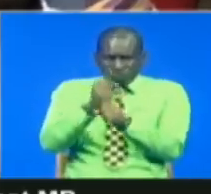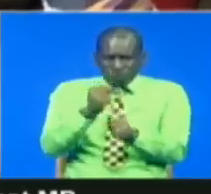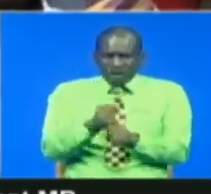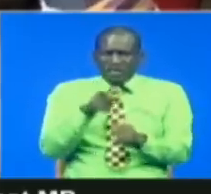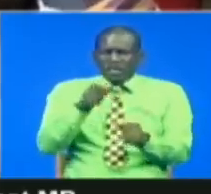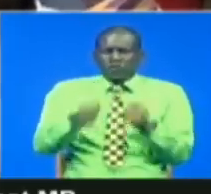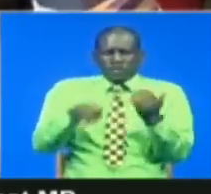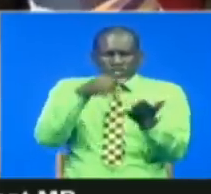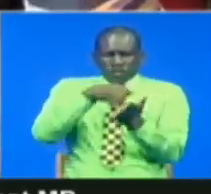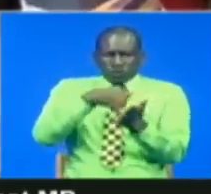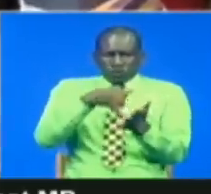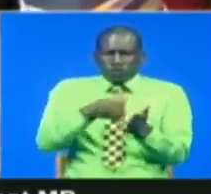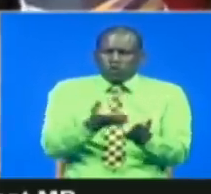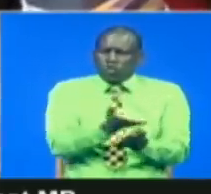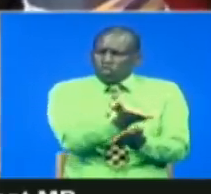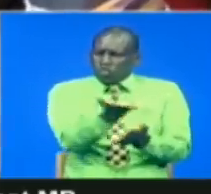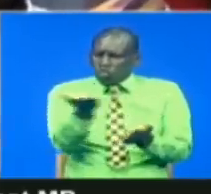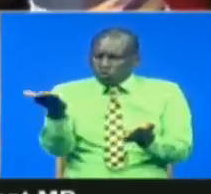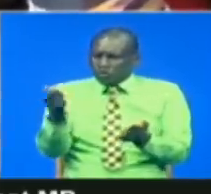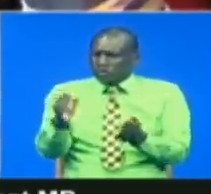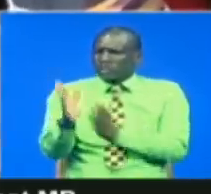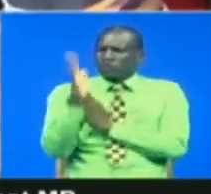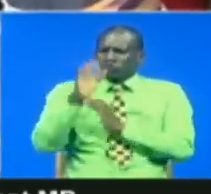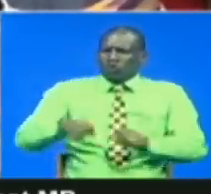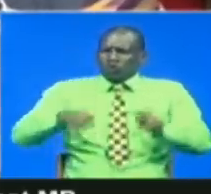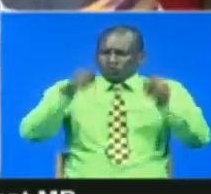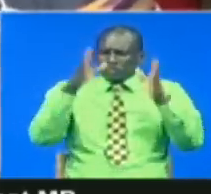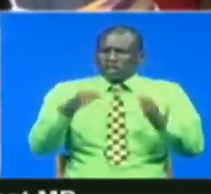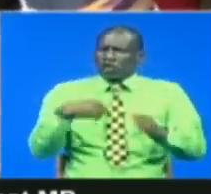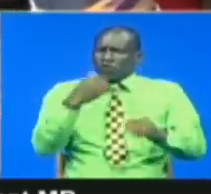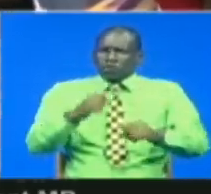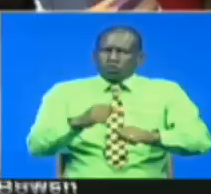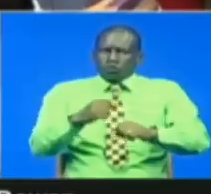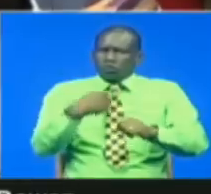includes those officers who guard, who